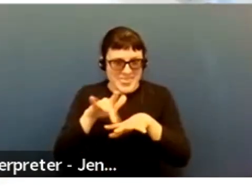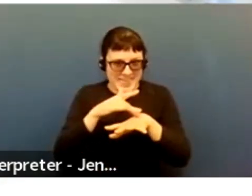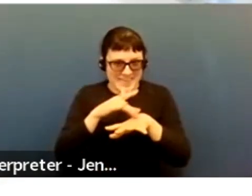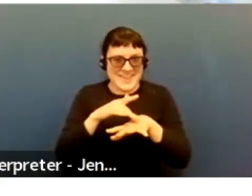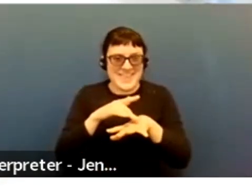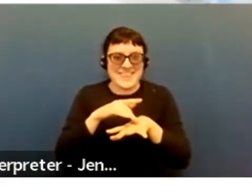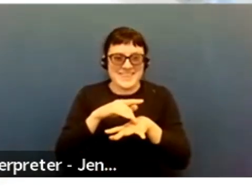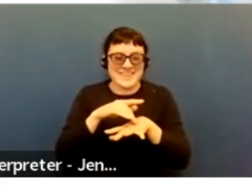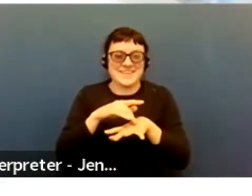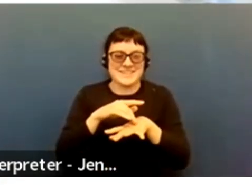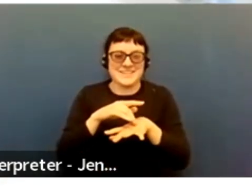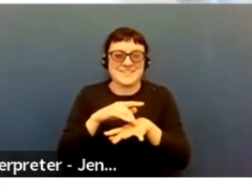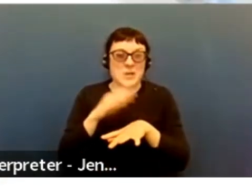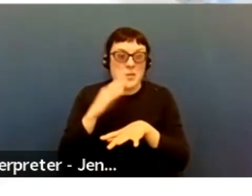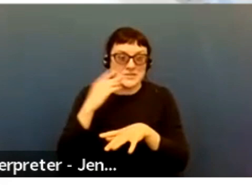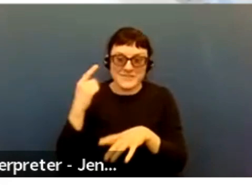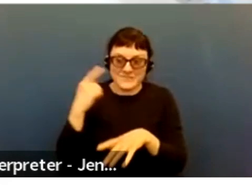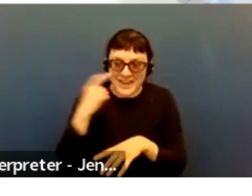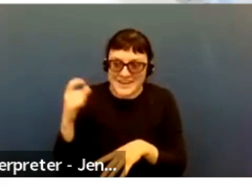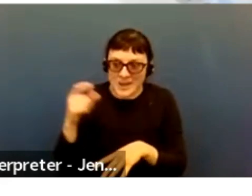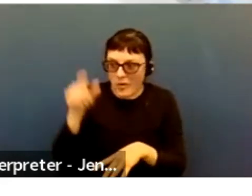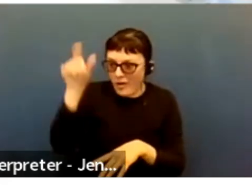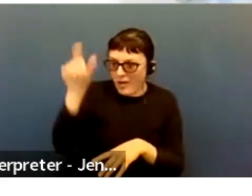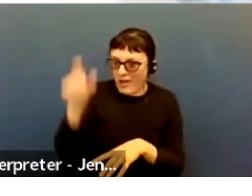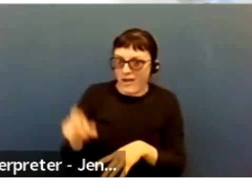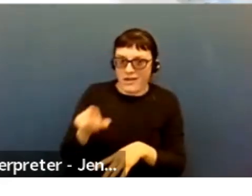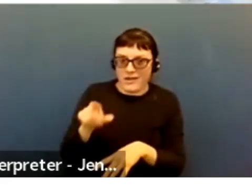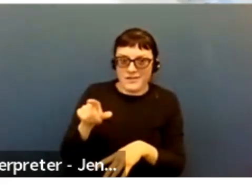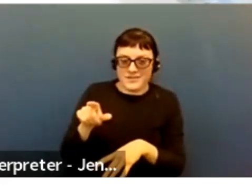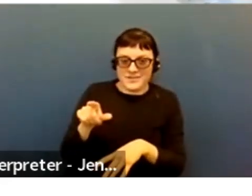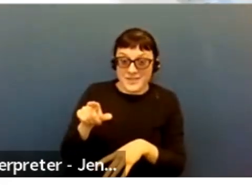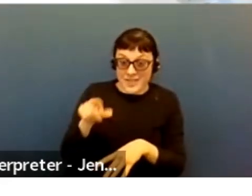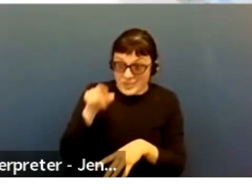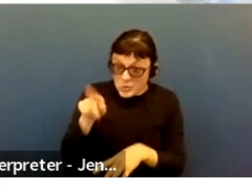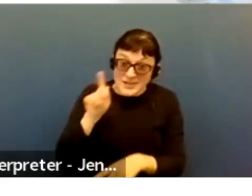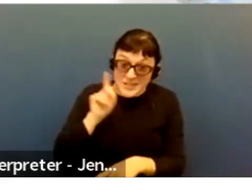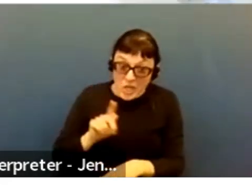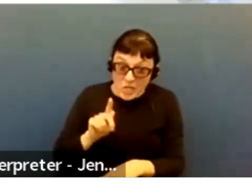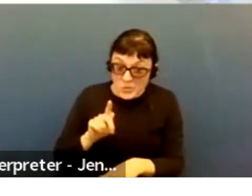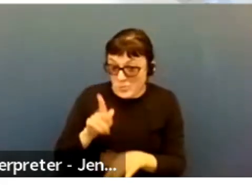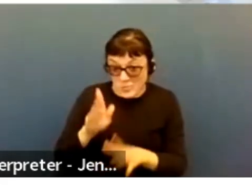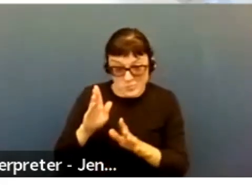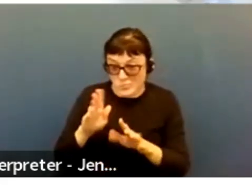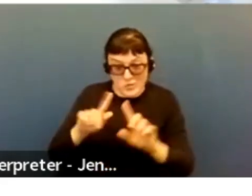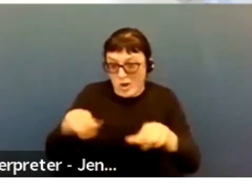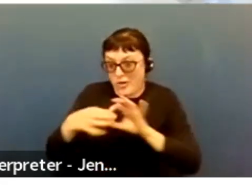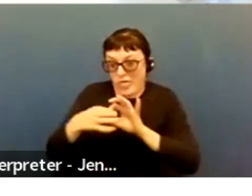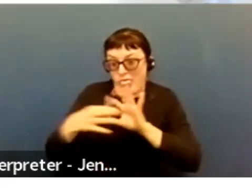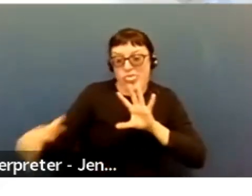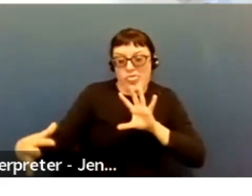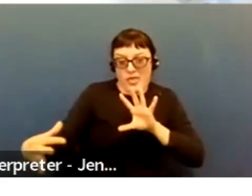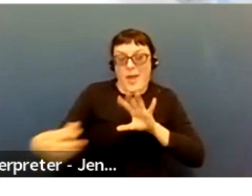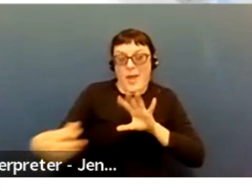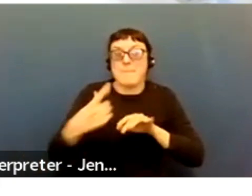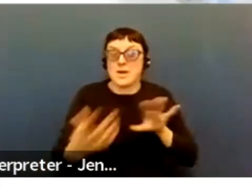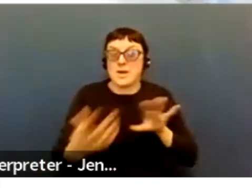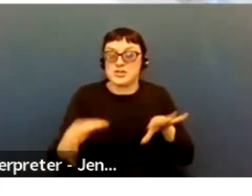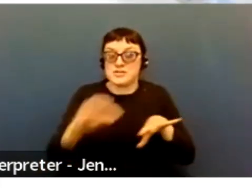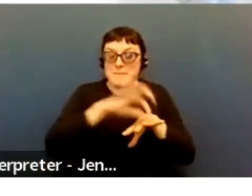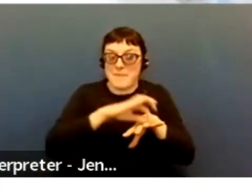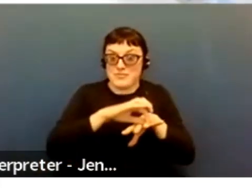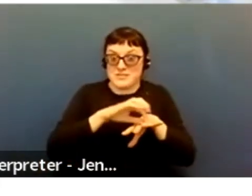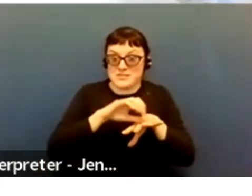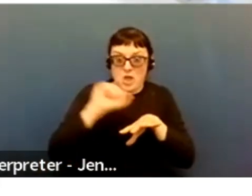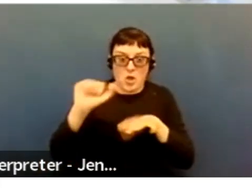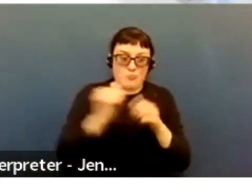the tragedy of the play is that she then, when she finds out that that it's a girl, she has to let go,